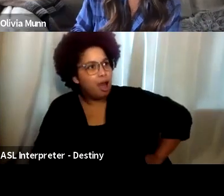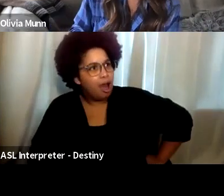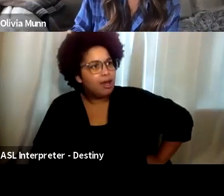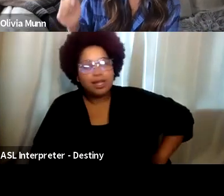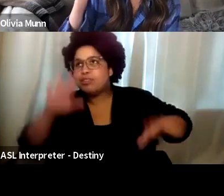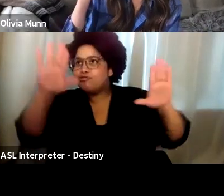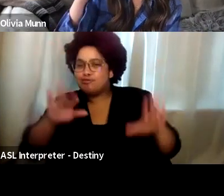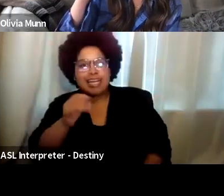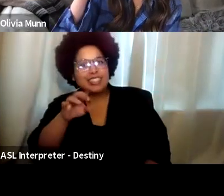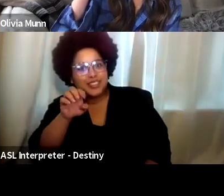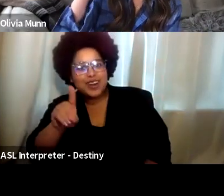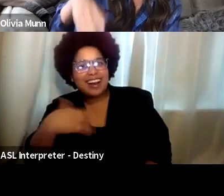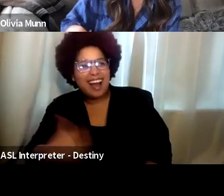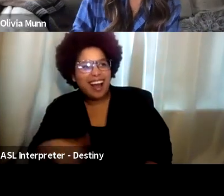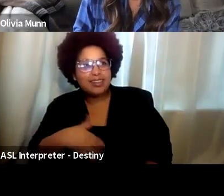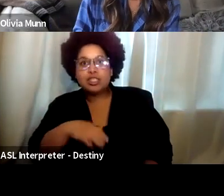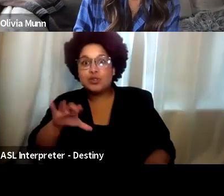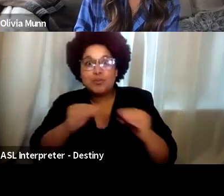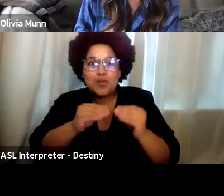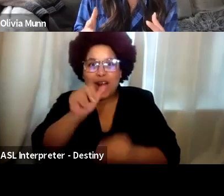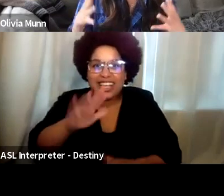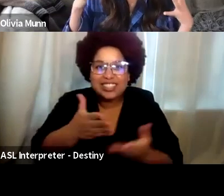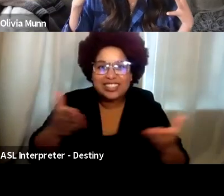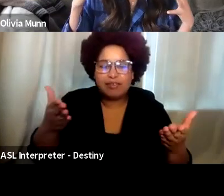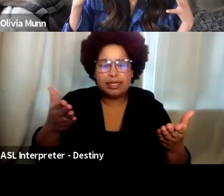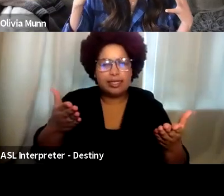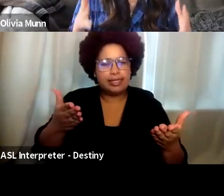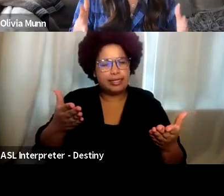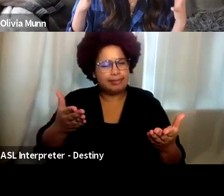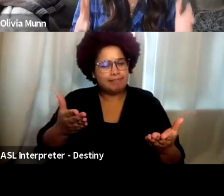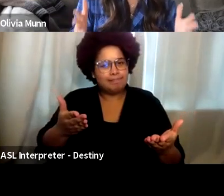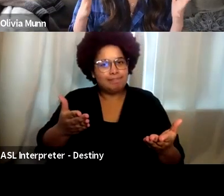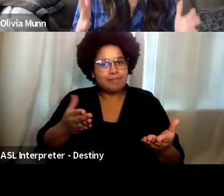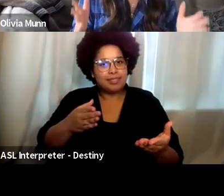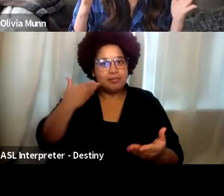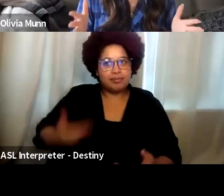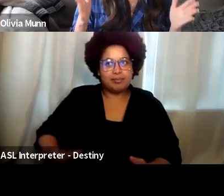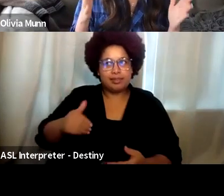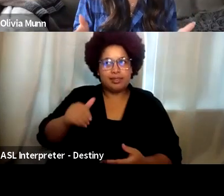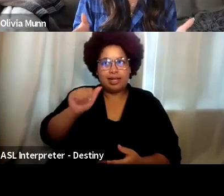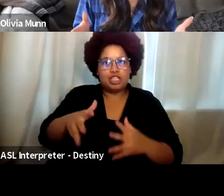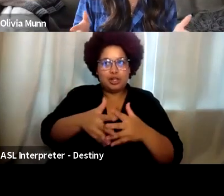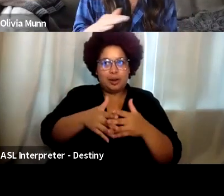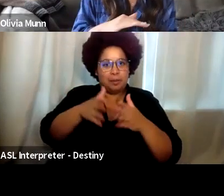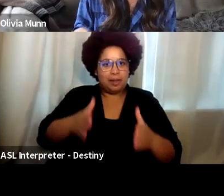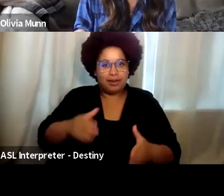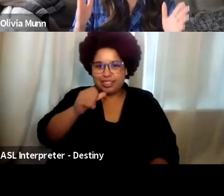was a great trend. Let's do some more Asian stuff." And the thing is that being Asian American is not a